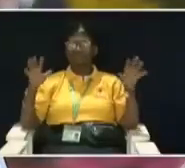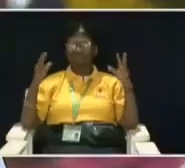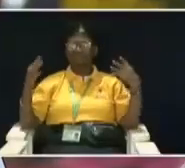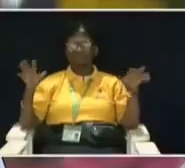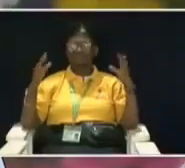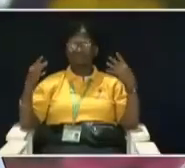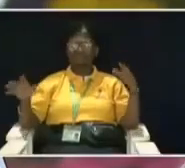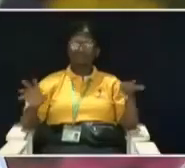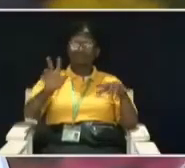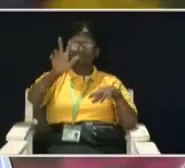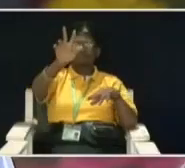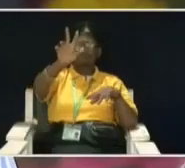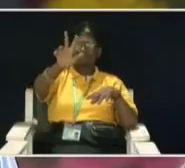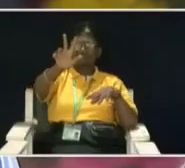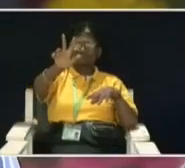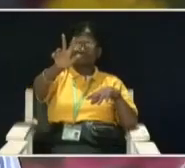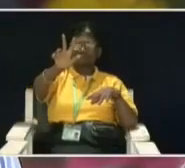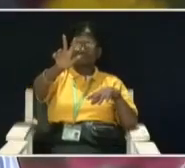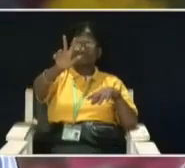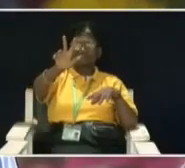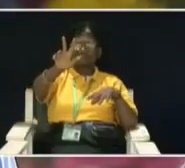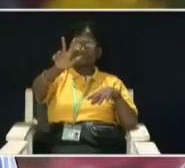Three.